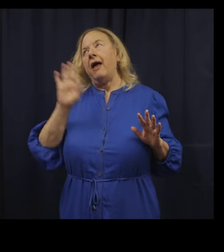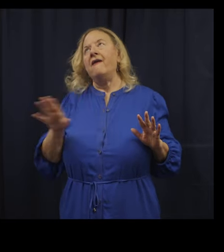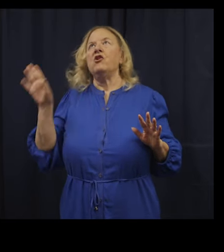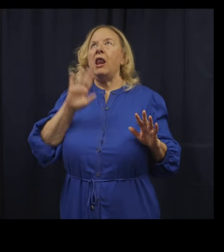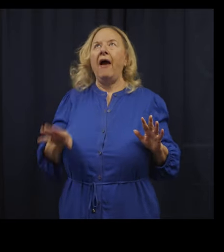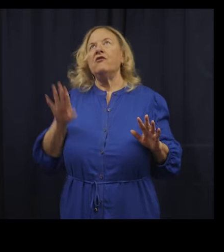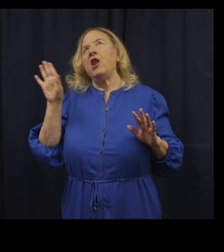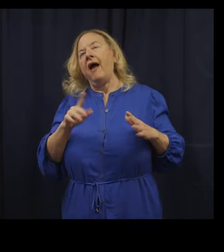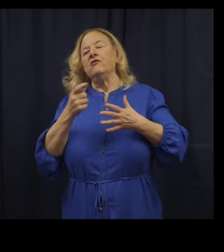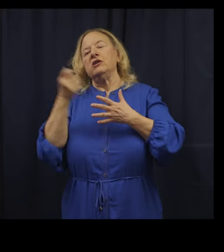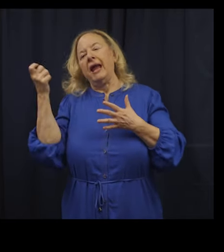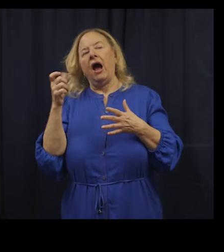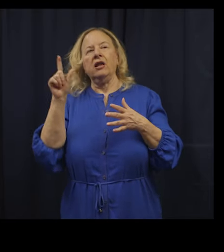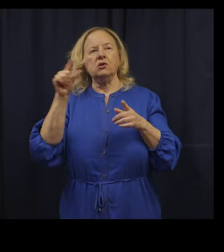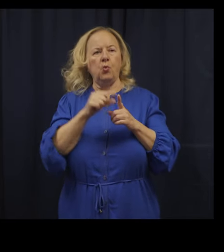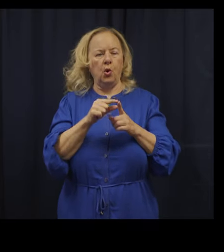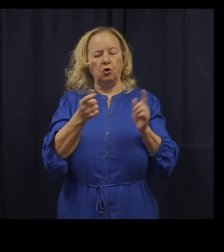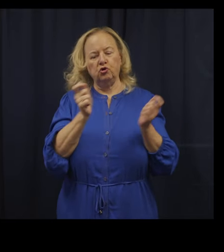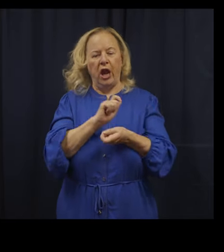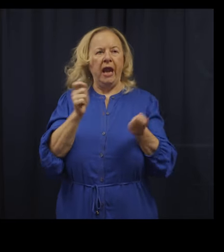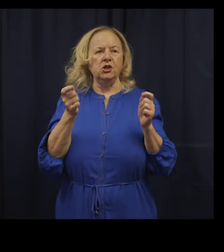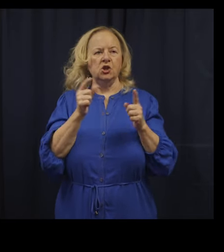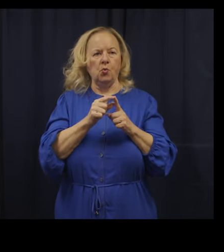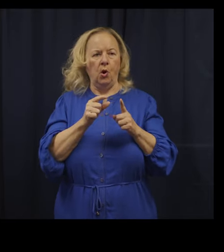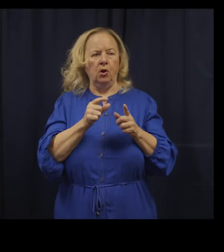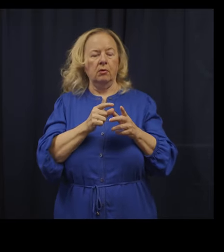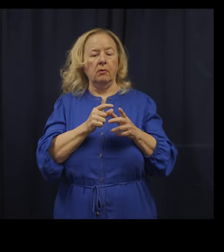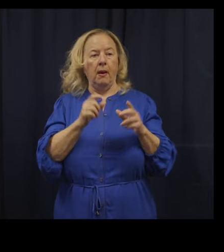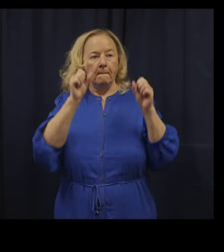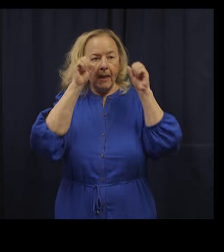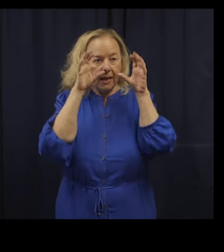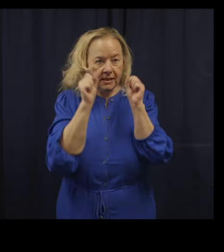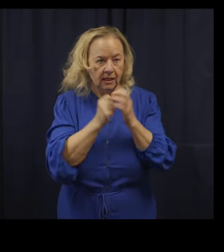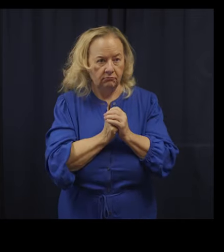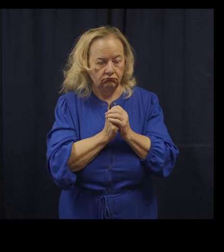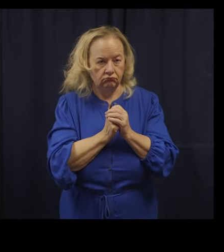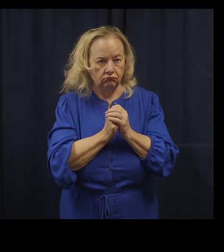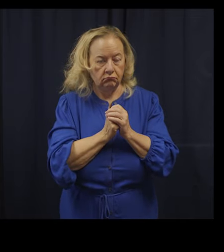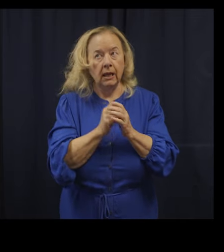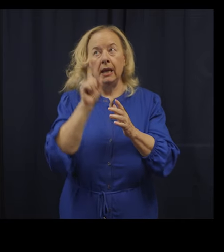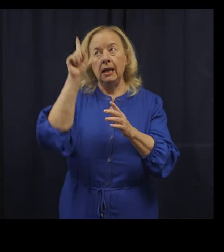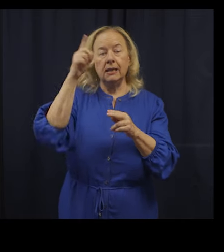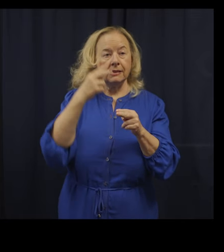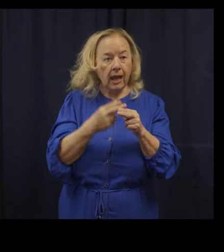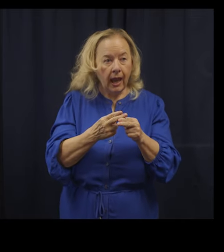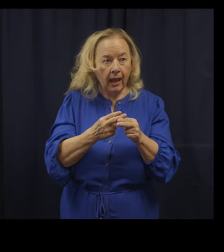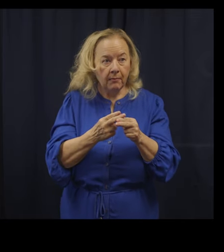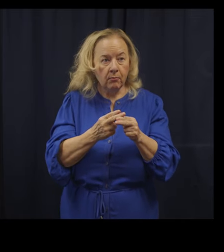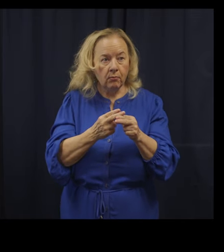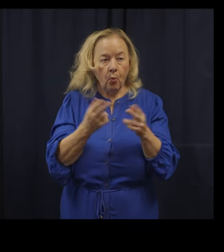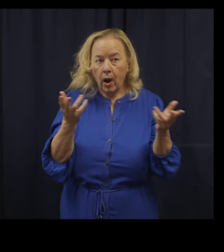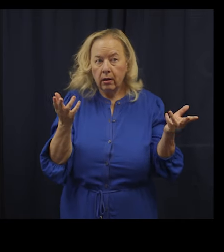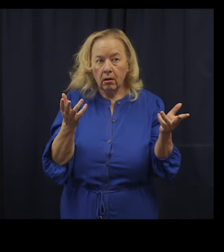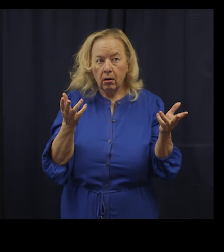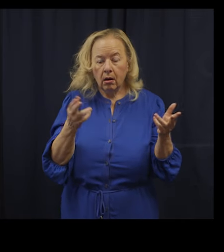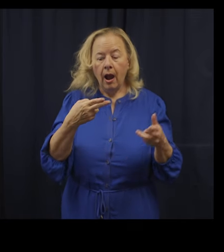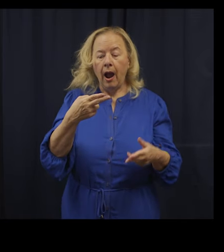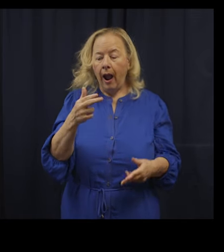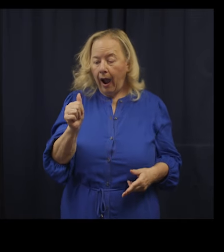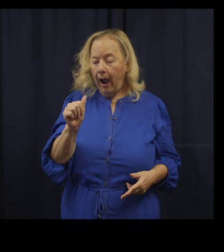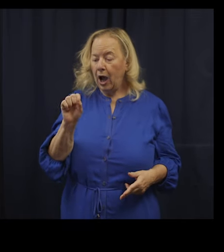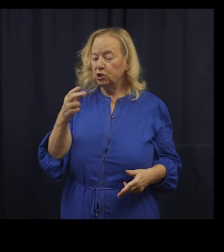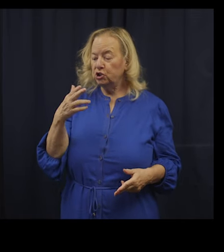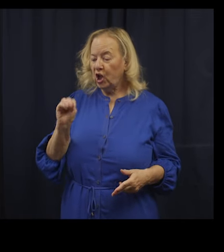subtract. Well, here's what's amazing. What is his name? We see Hashem right